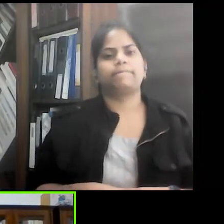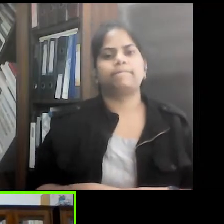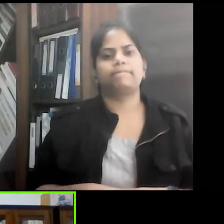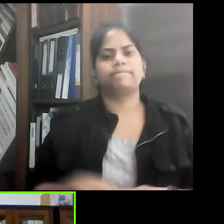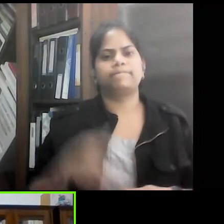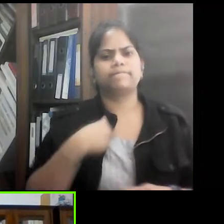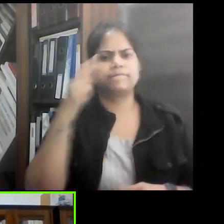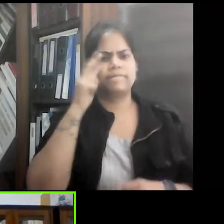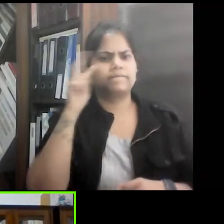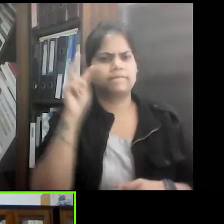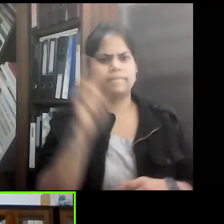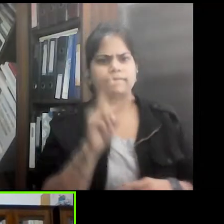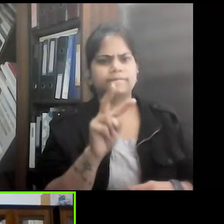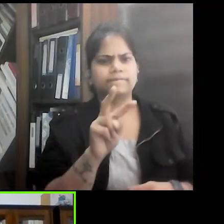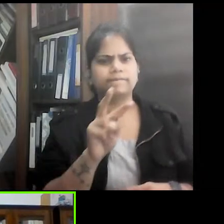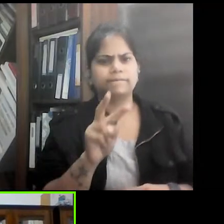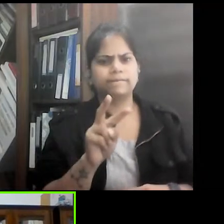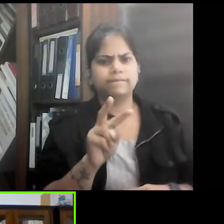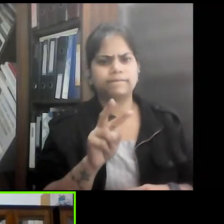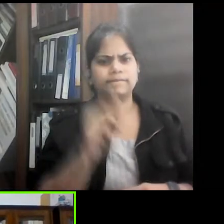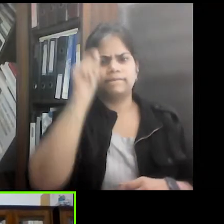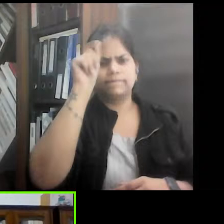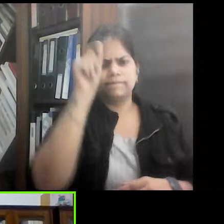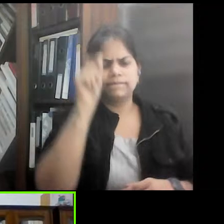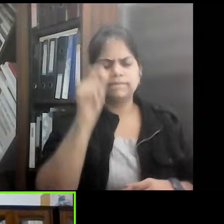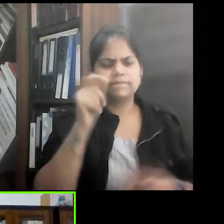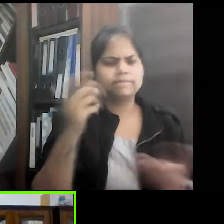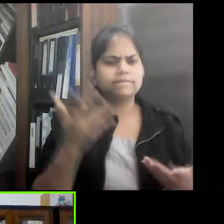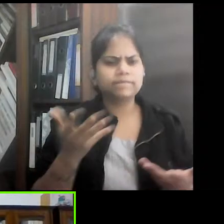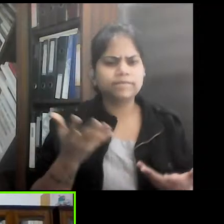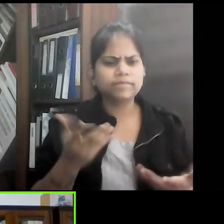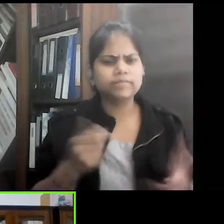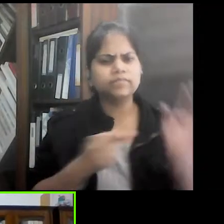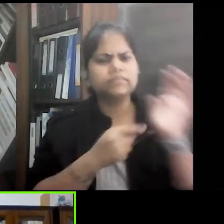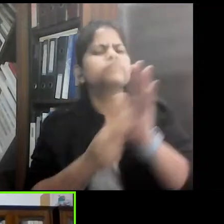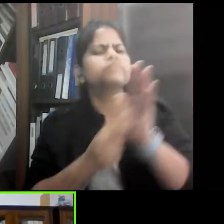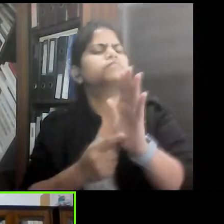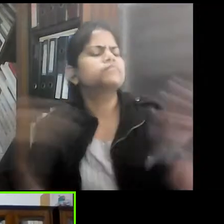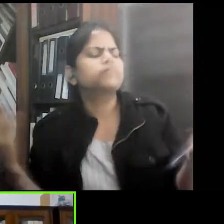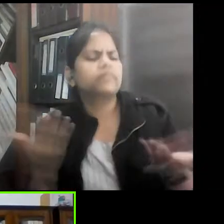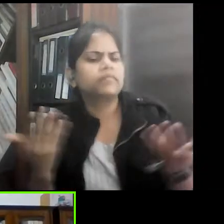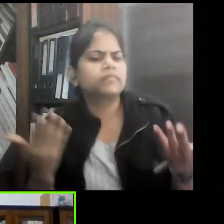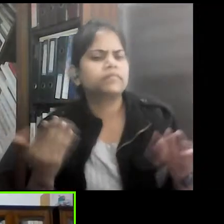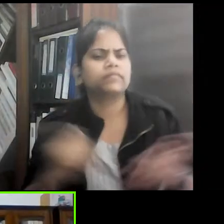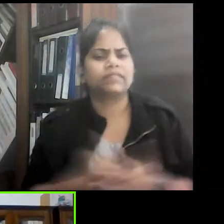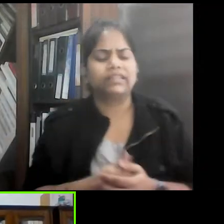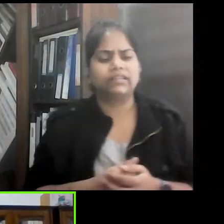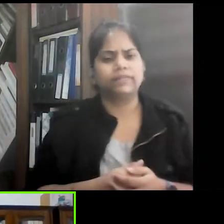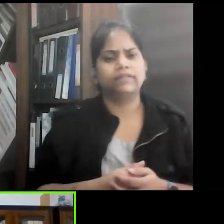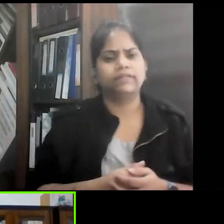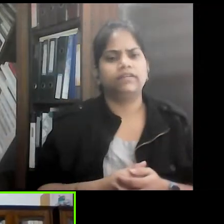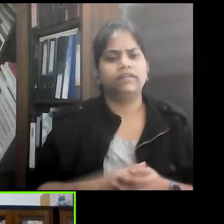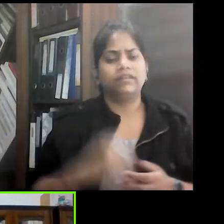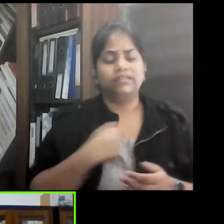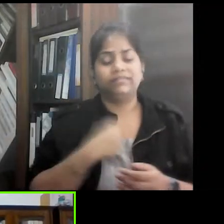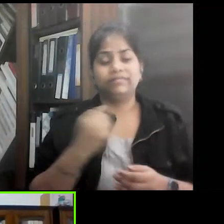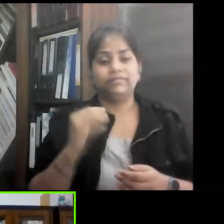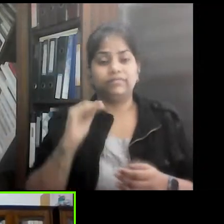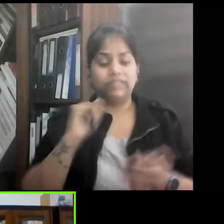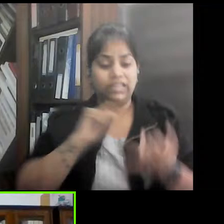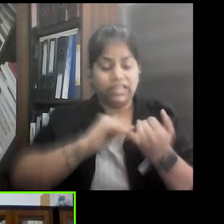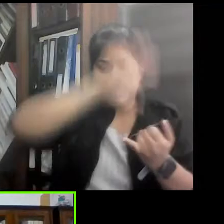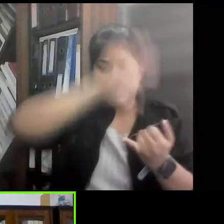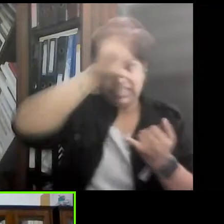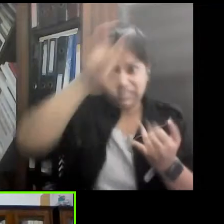a clear point of assertion that you are trying to indicate that it should not be only when the state